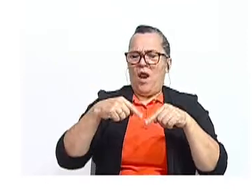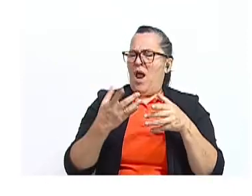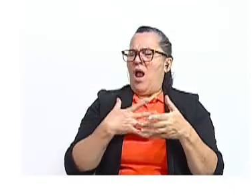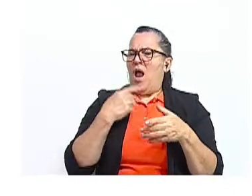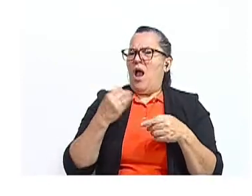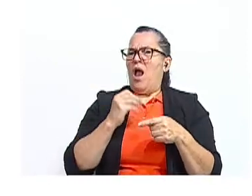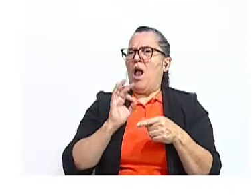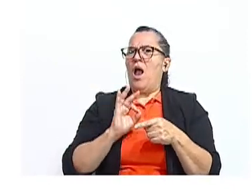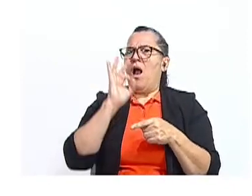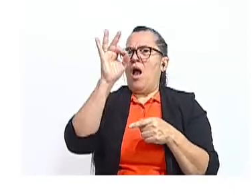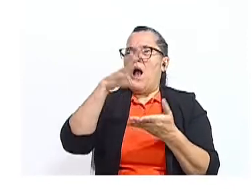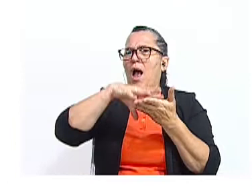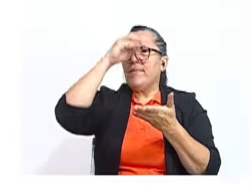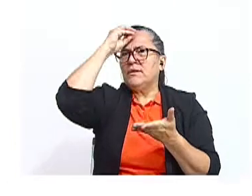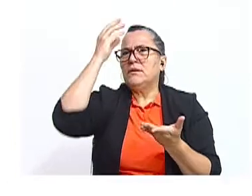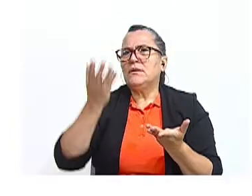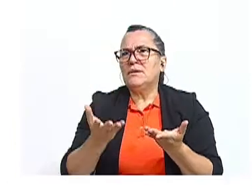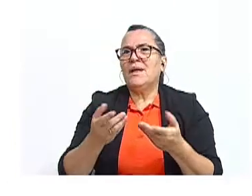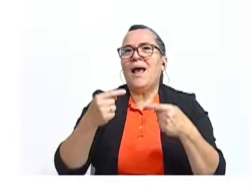the future?